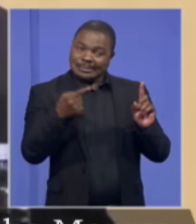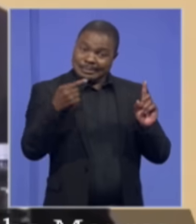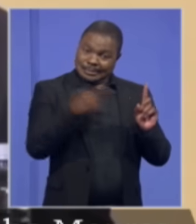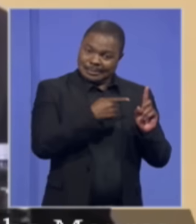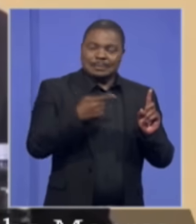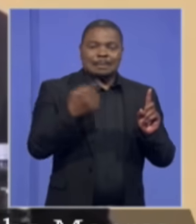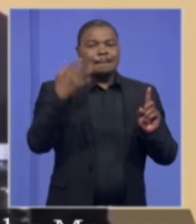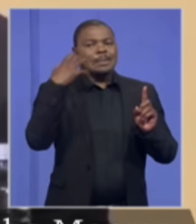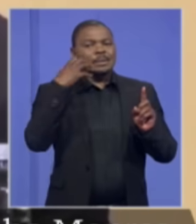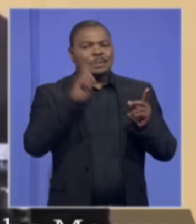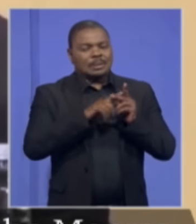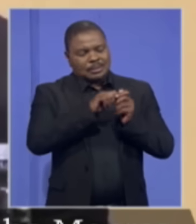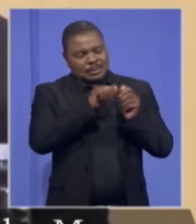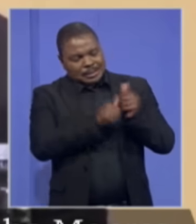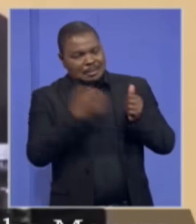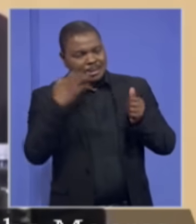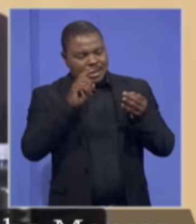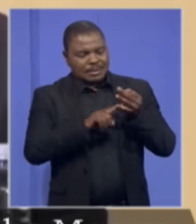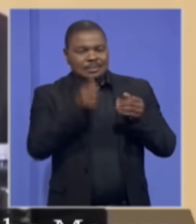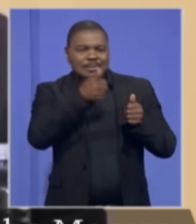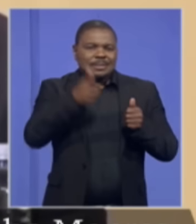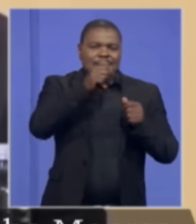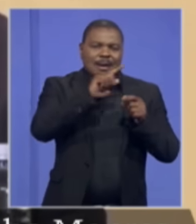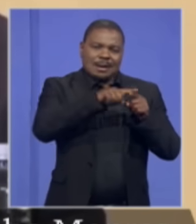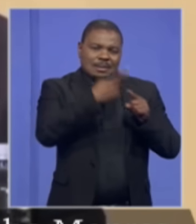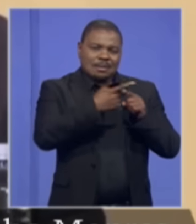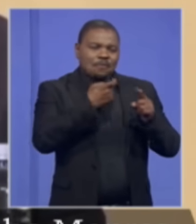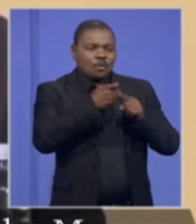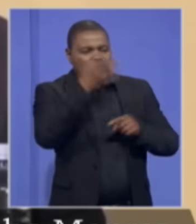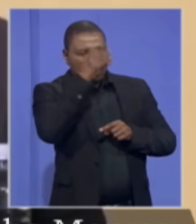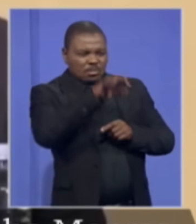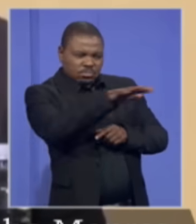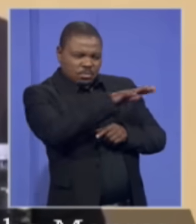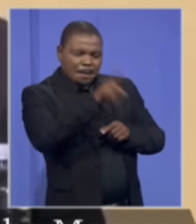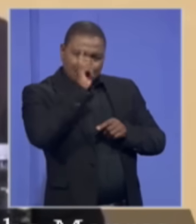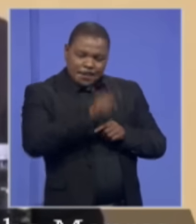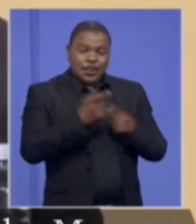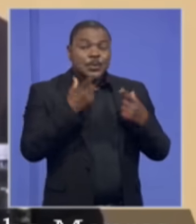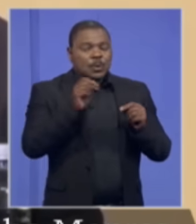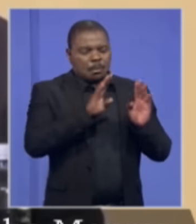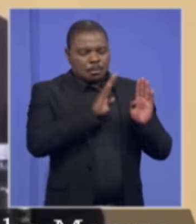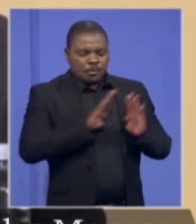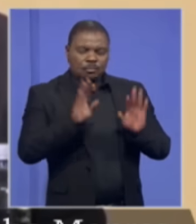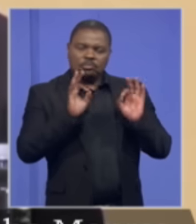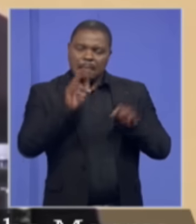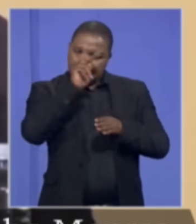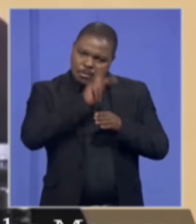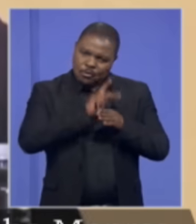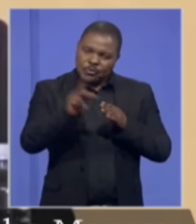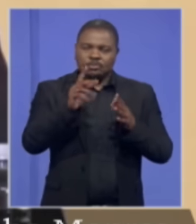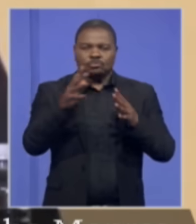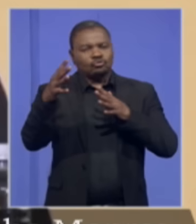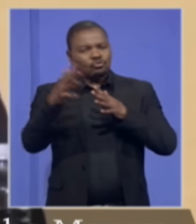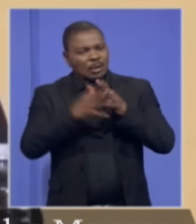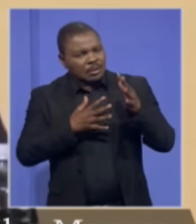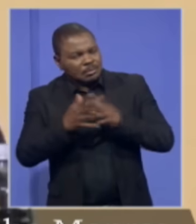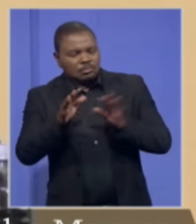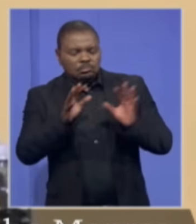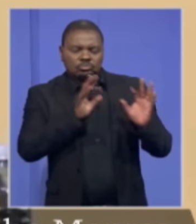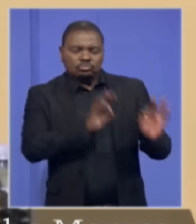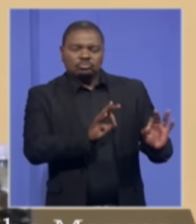deputy ministers, and senior executives in the public sector conduct themselves professionally, transparently, and